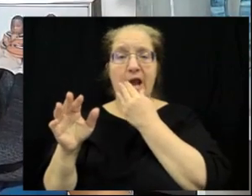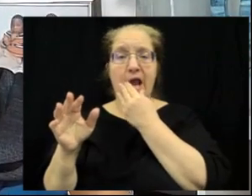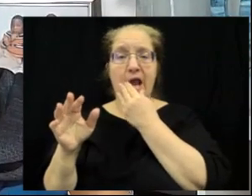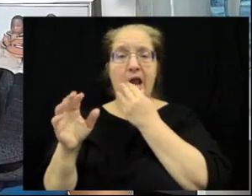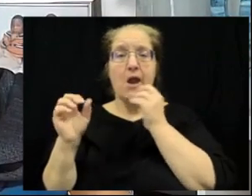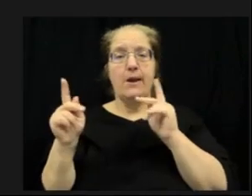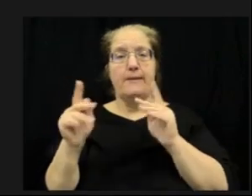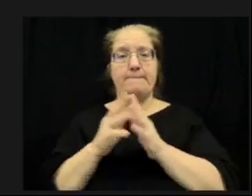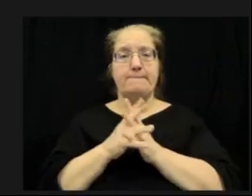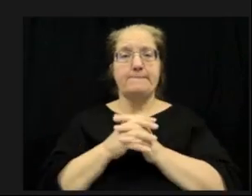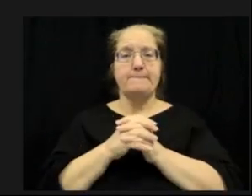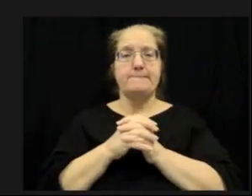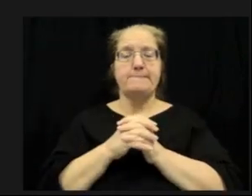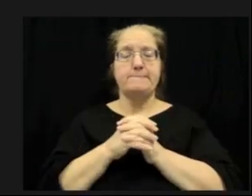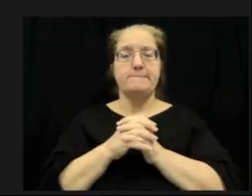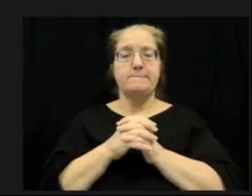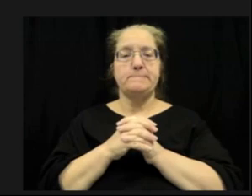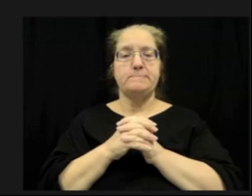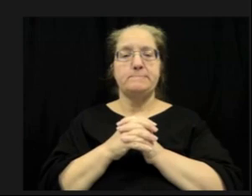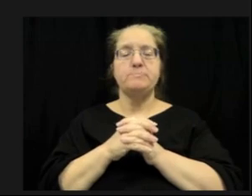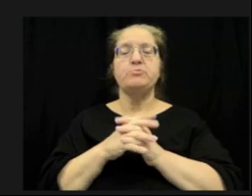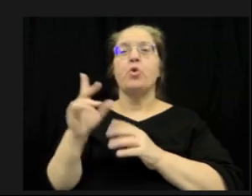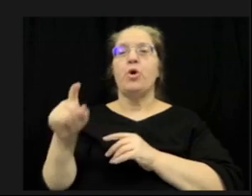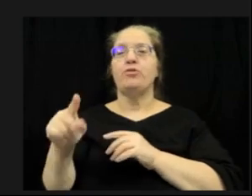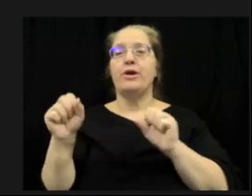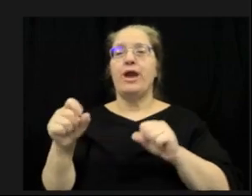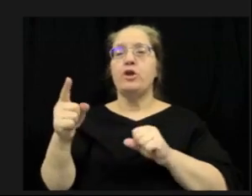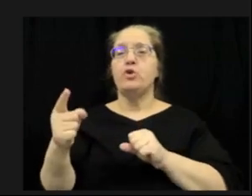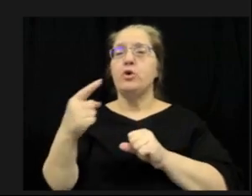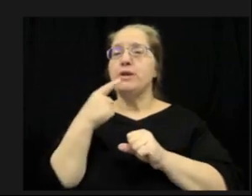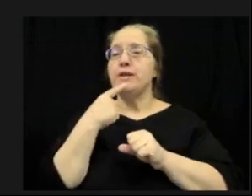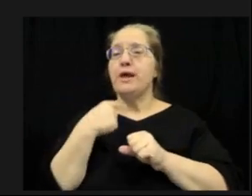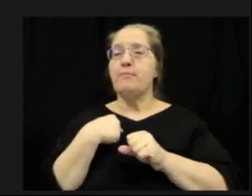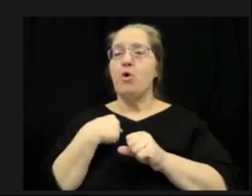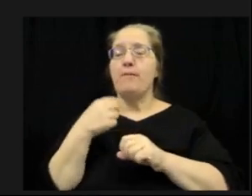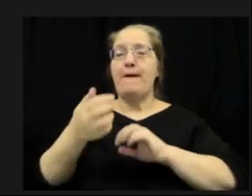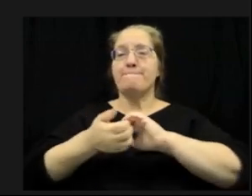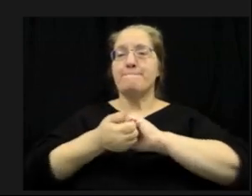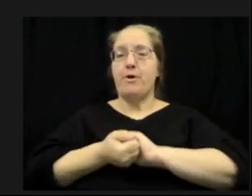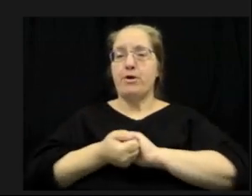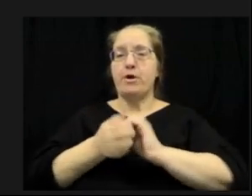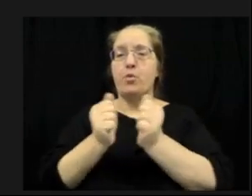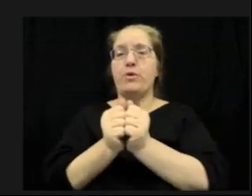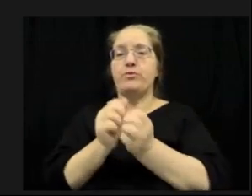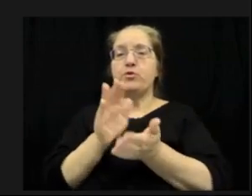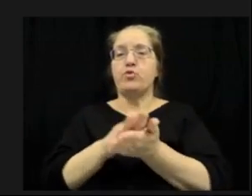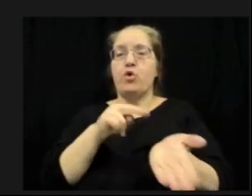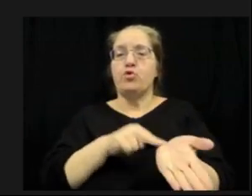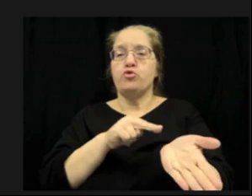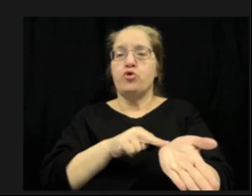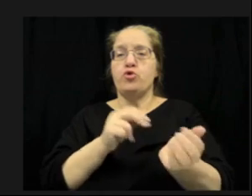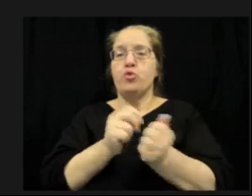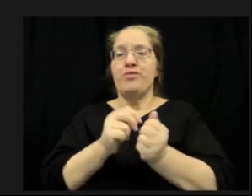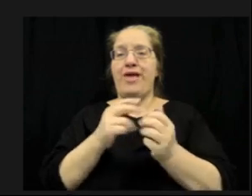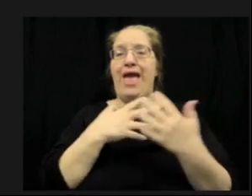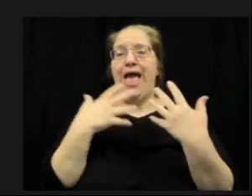Okay. So this question is, can you talk a little about partnering with the school nurse regarding any health